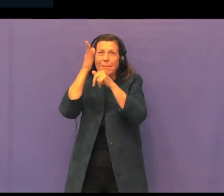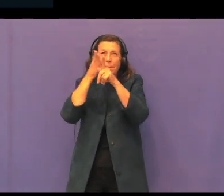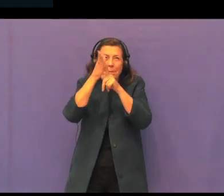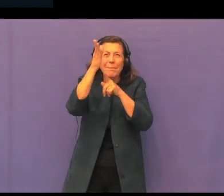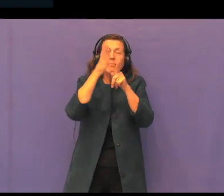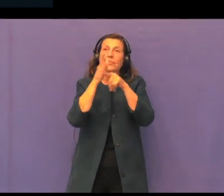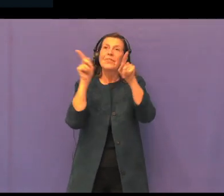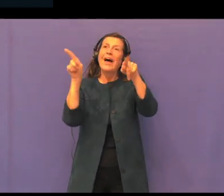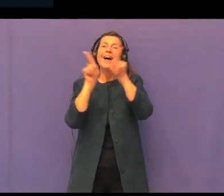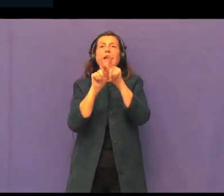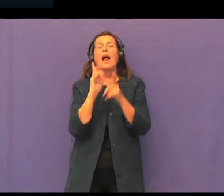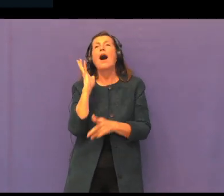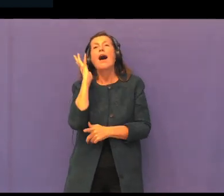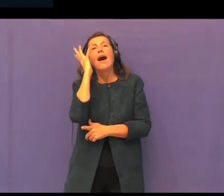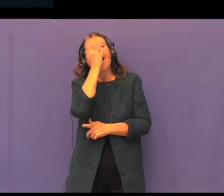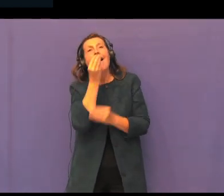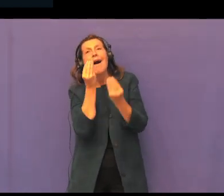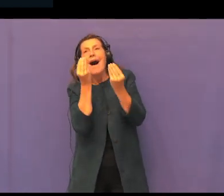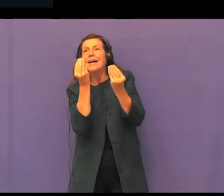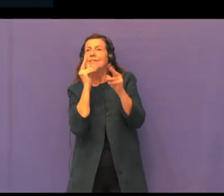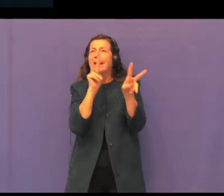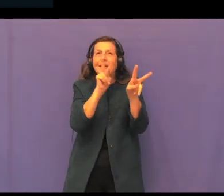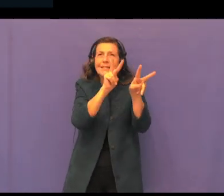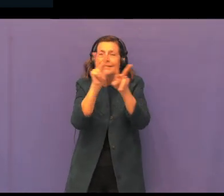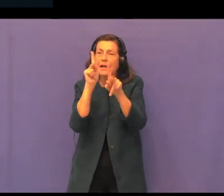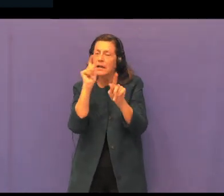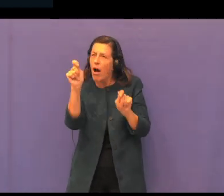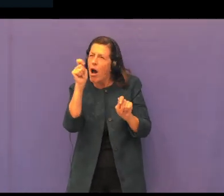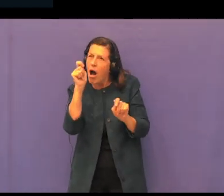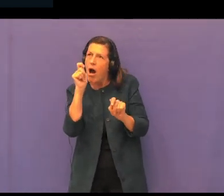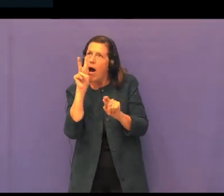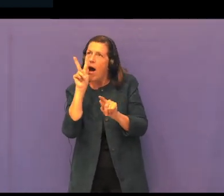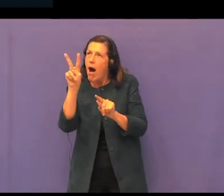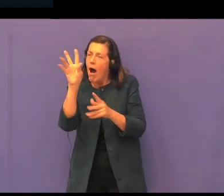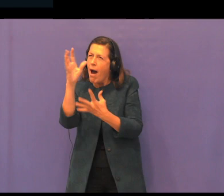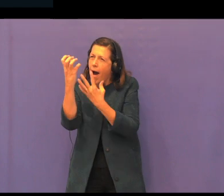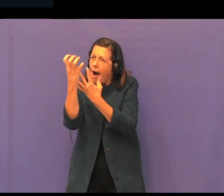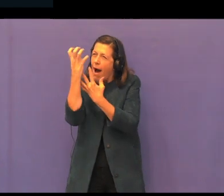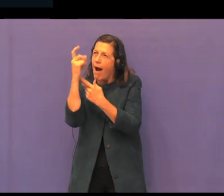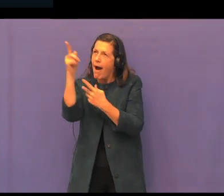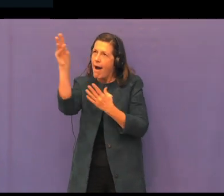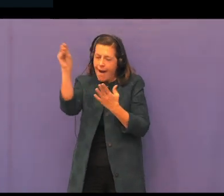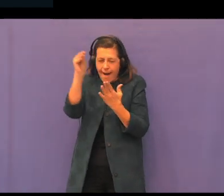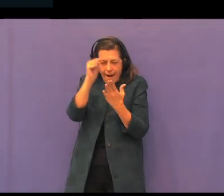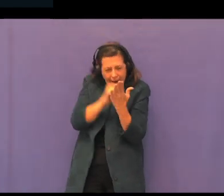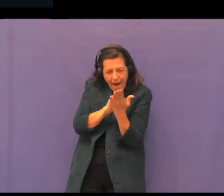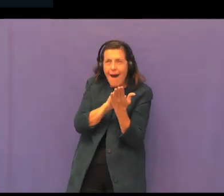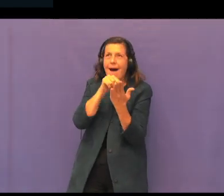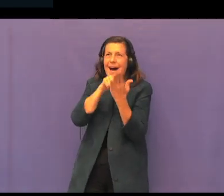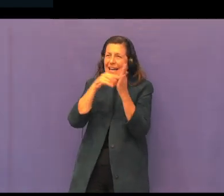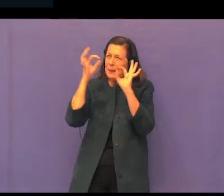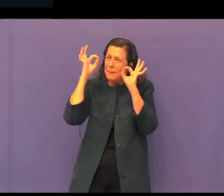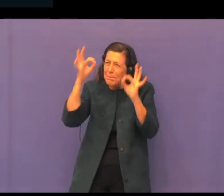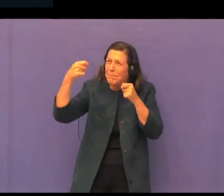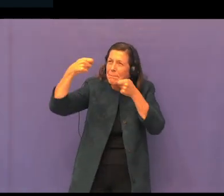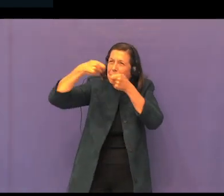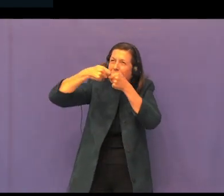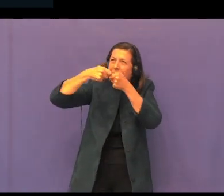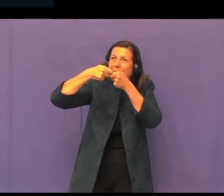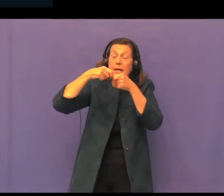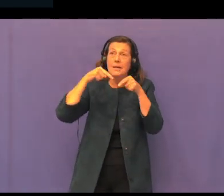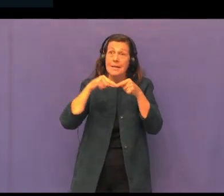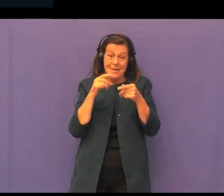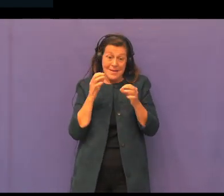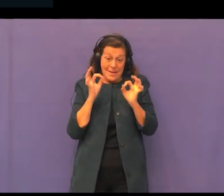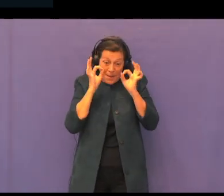that the more you write precisely and accurately and knowingly using language